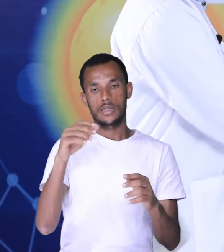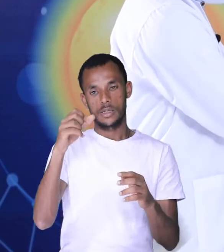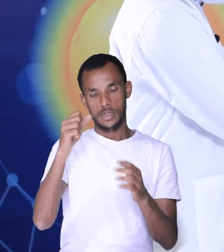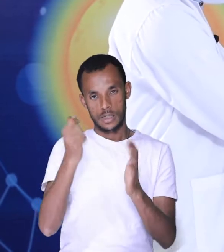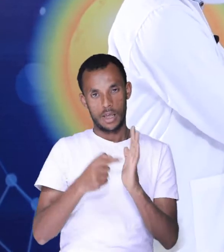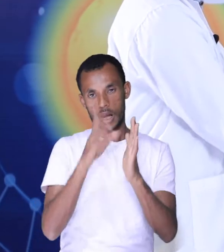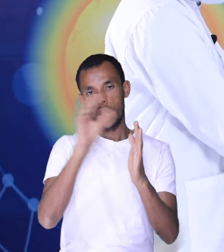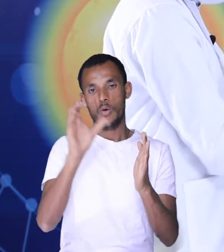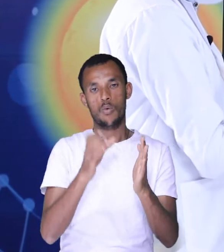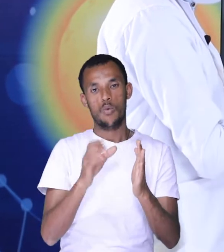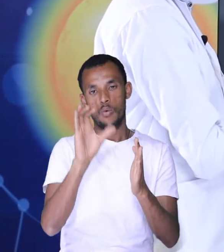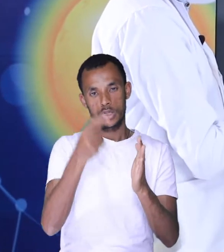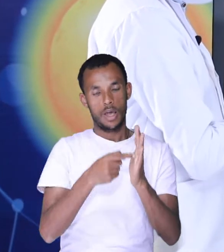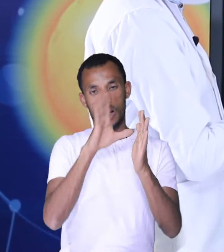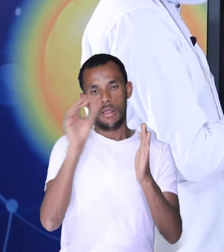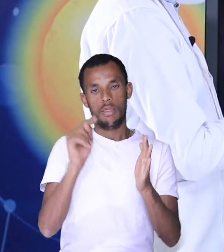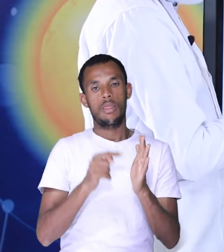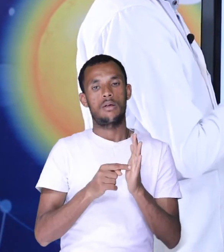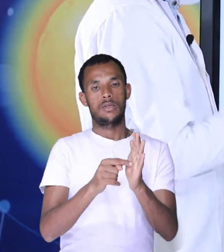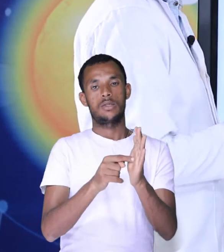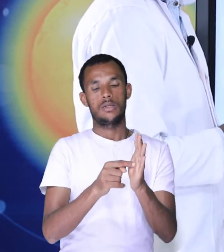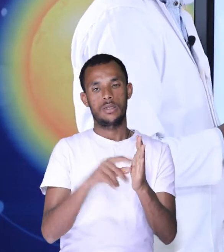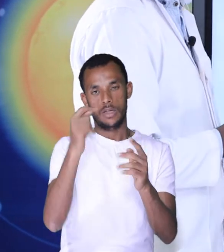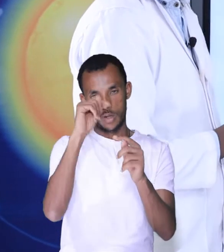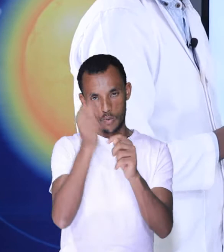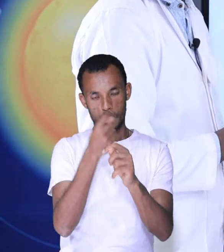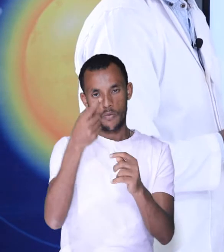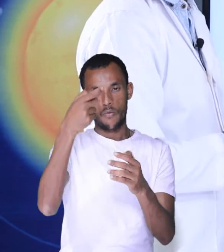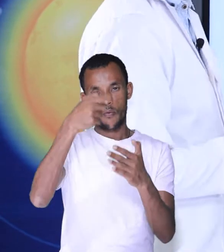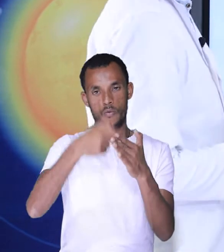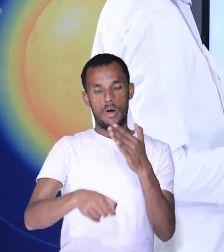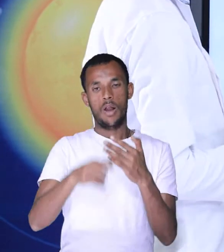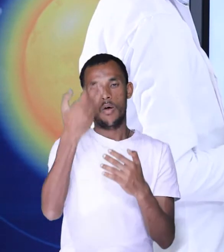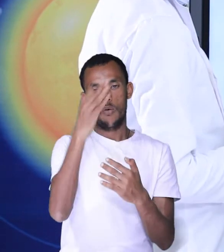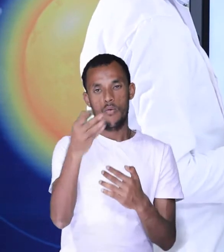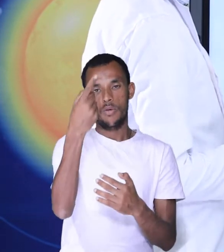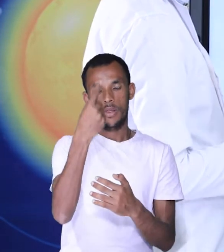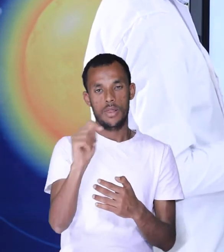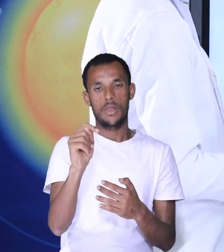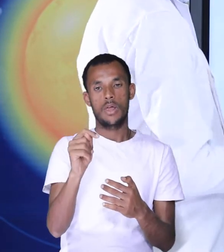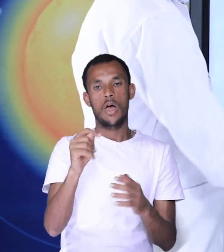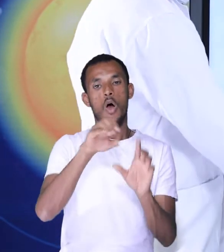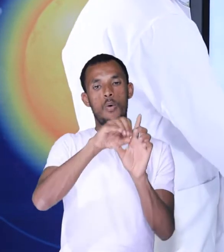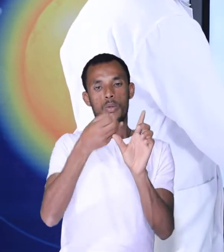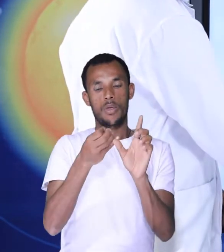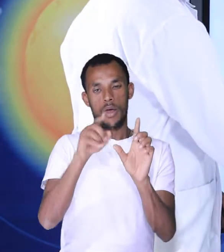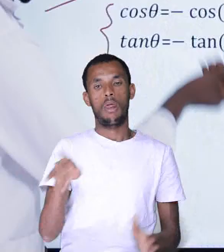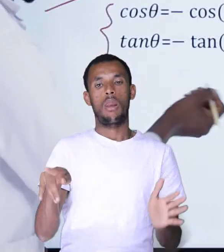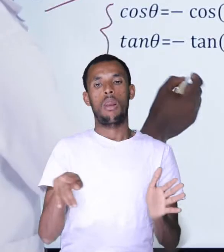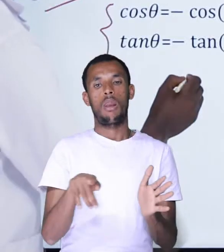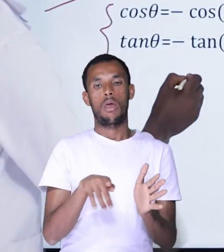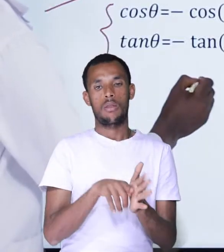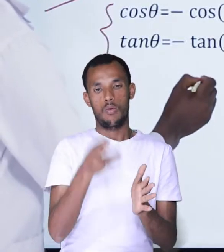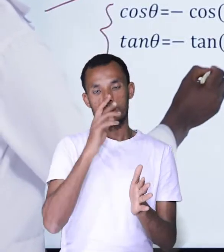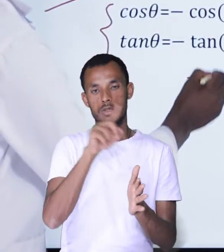tangent, not cosine and tangent function, the trigonometric value of an obtuse angle is they